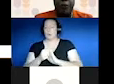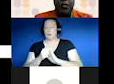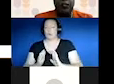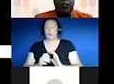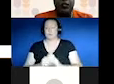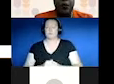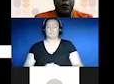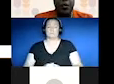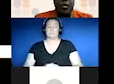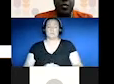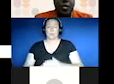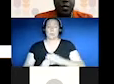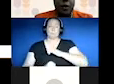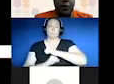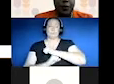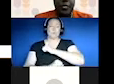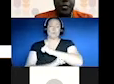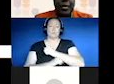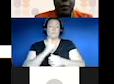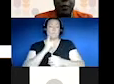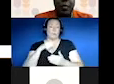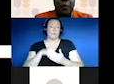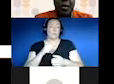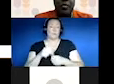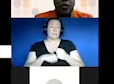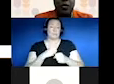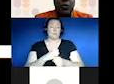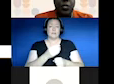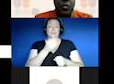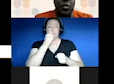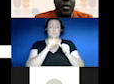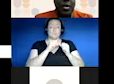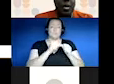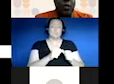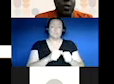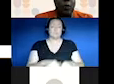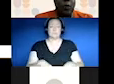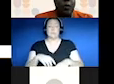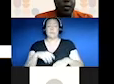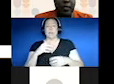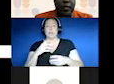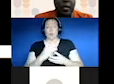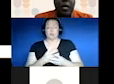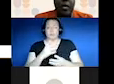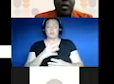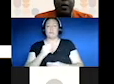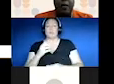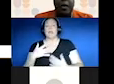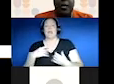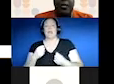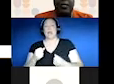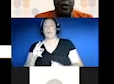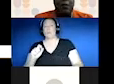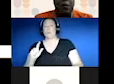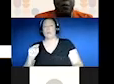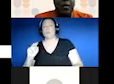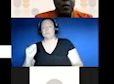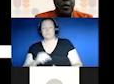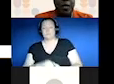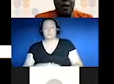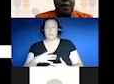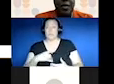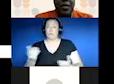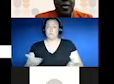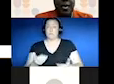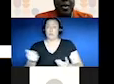Our pillars for this year are food sustainability, mass incarceration, and then health and wellness. And I'd like to invite